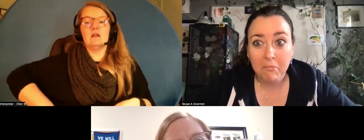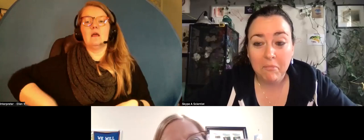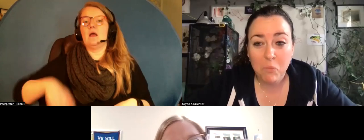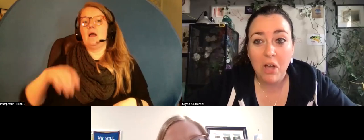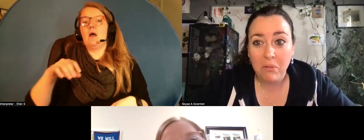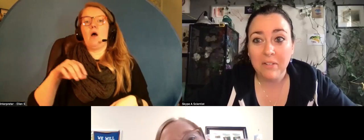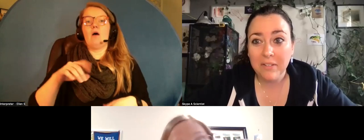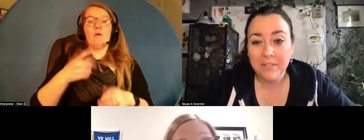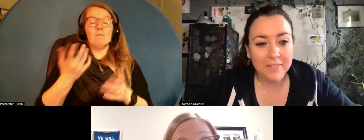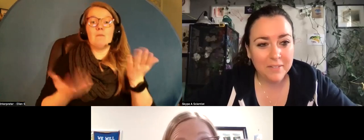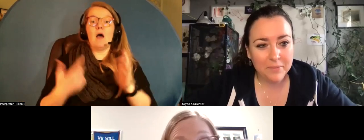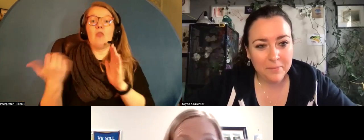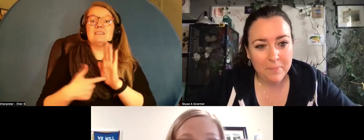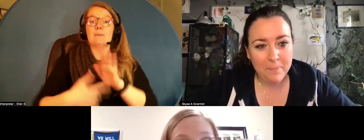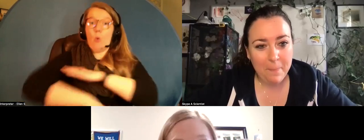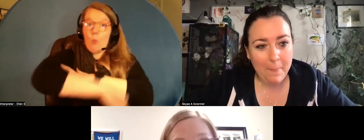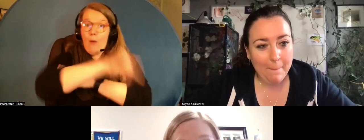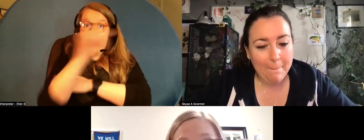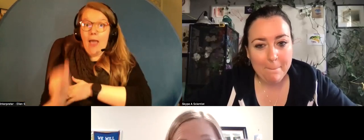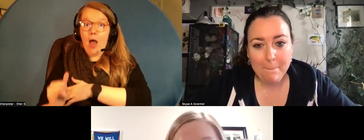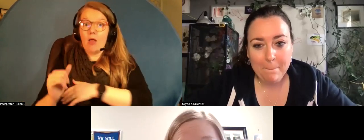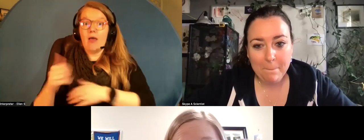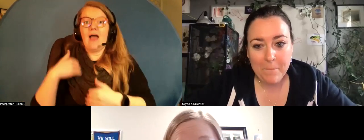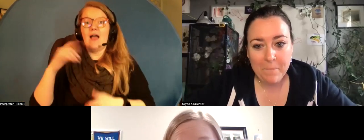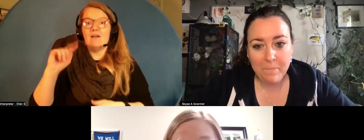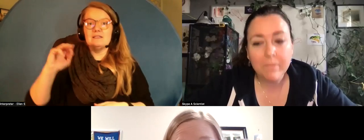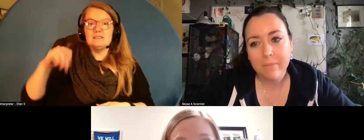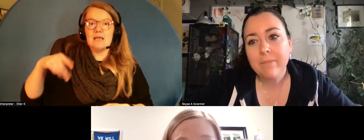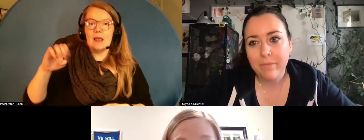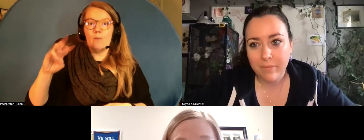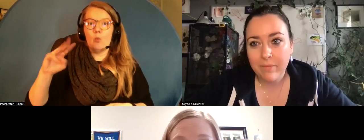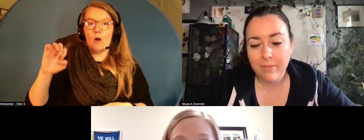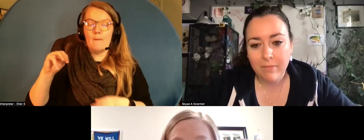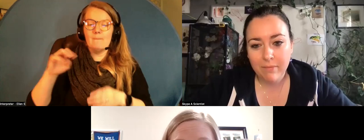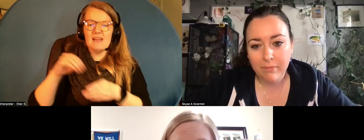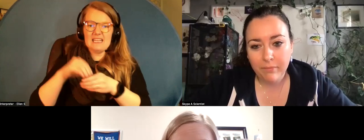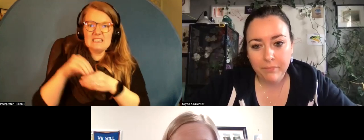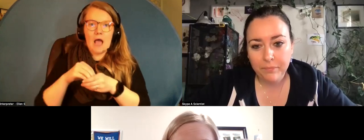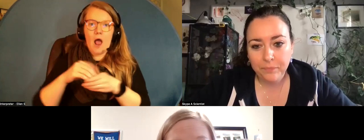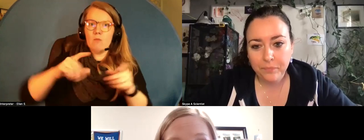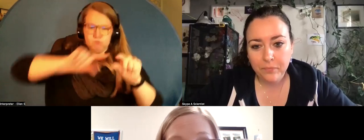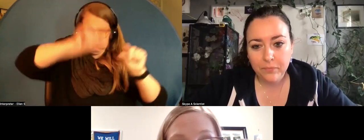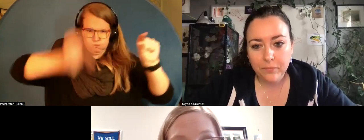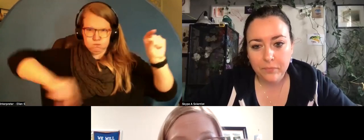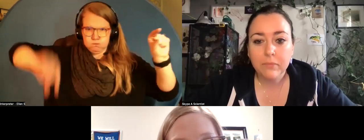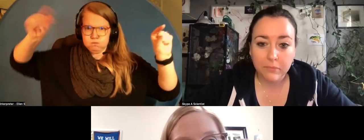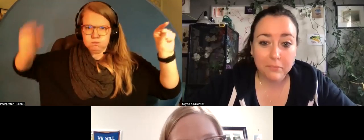long, where other tapeworms and other parasites can be teeny tiny, a single cell or just, a millimeter.